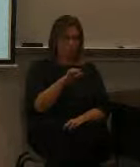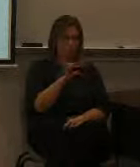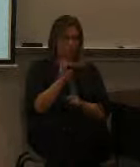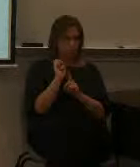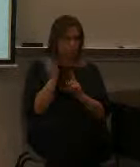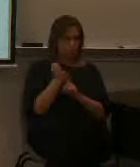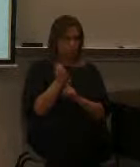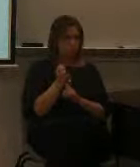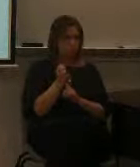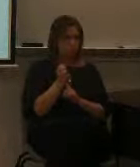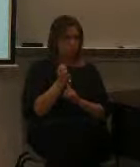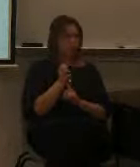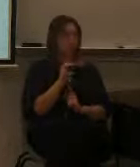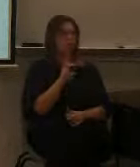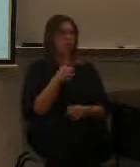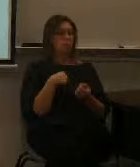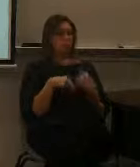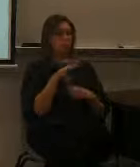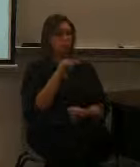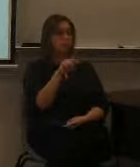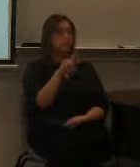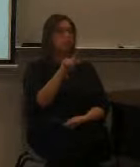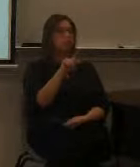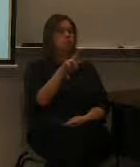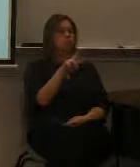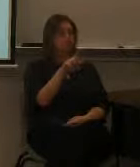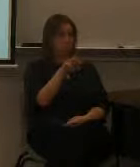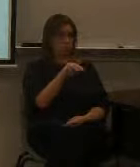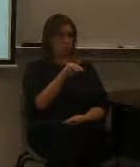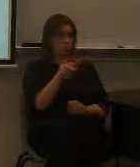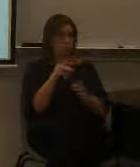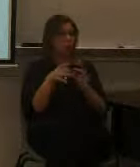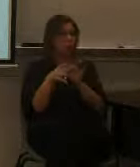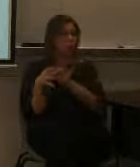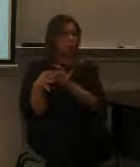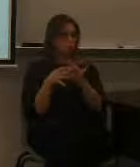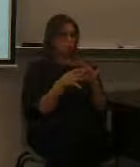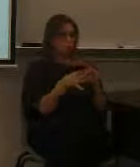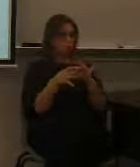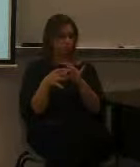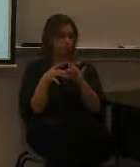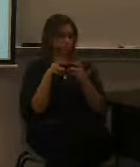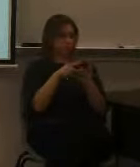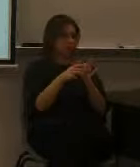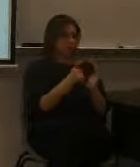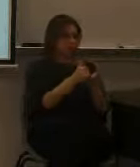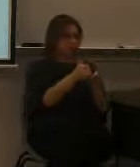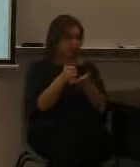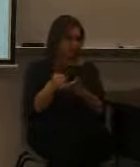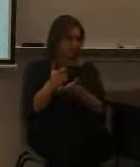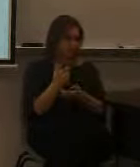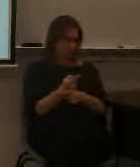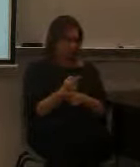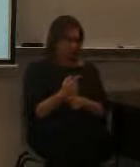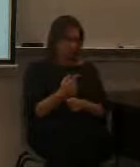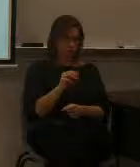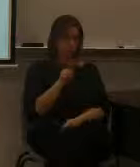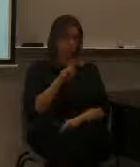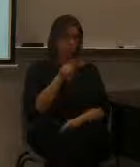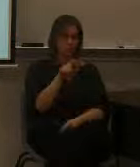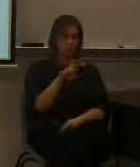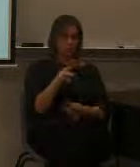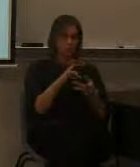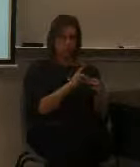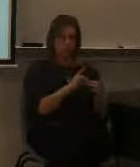So this is a system that Keith Giddo has put together out on Kanza. Some of you